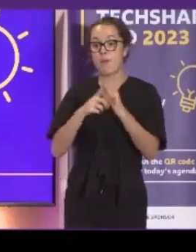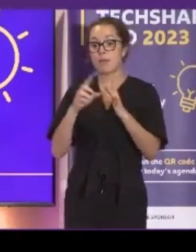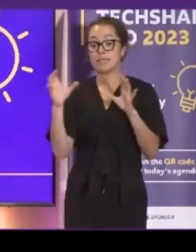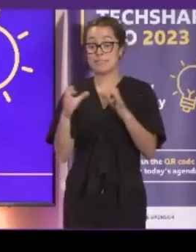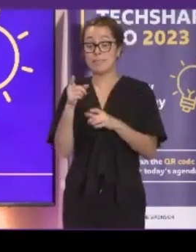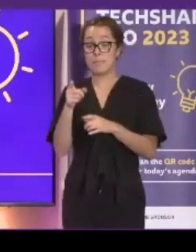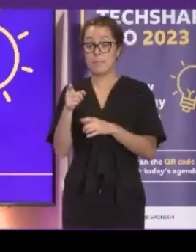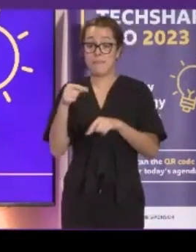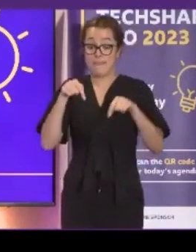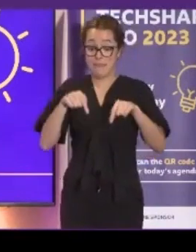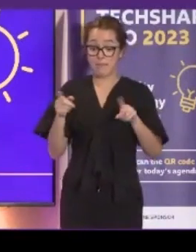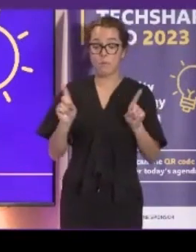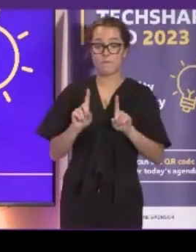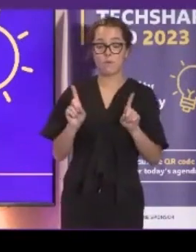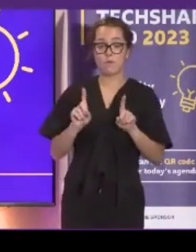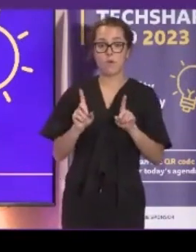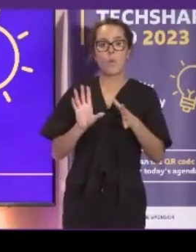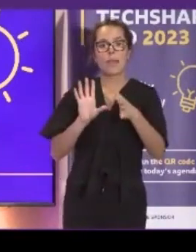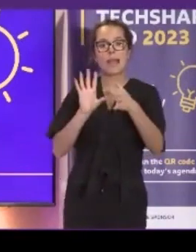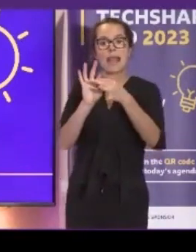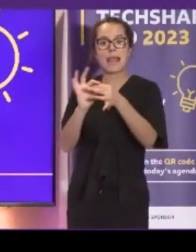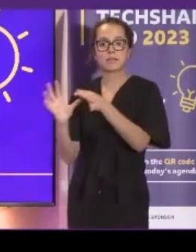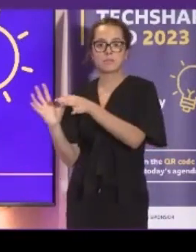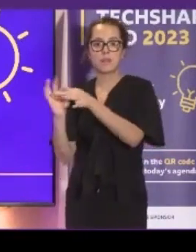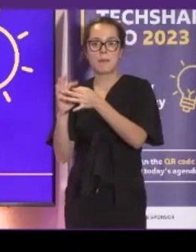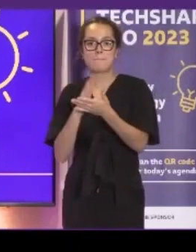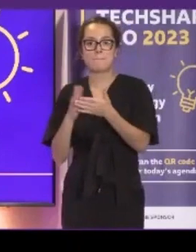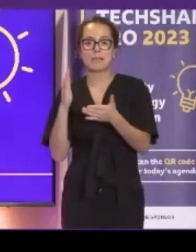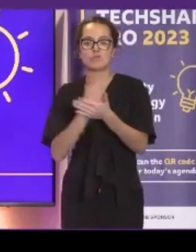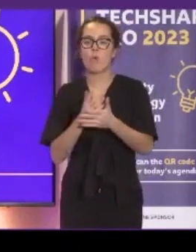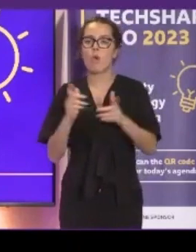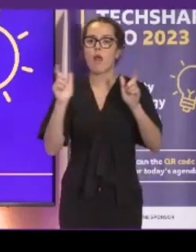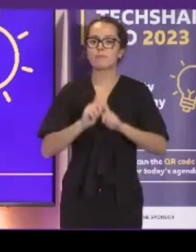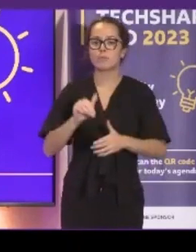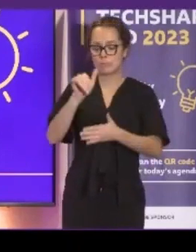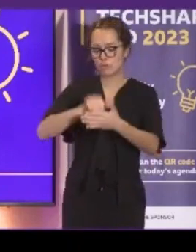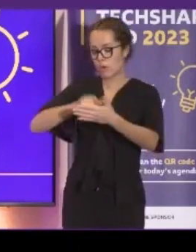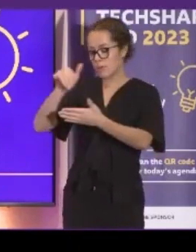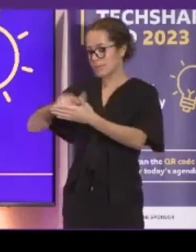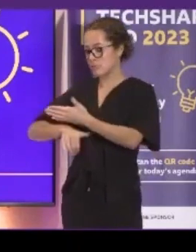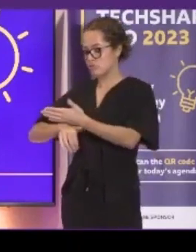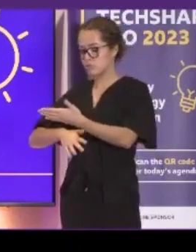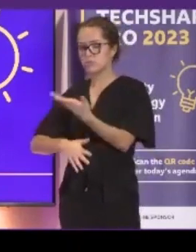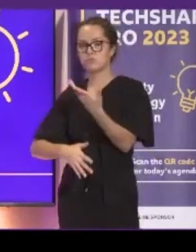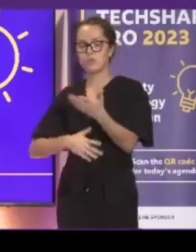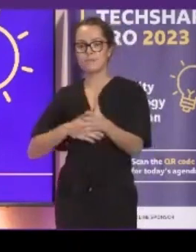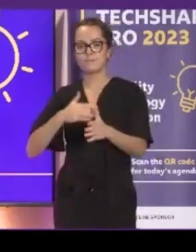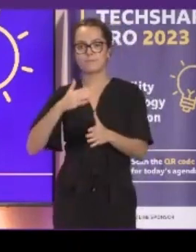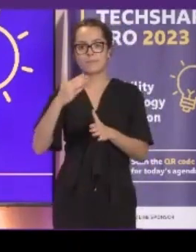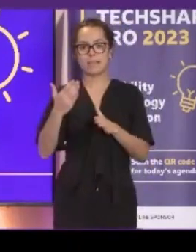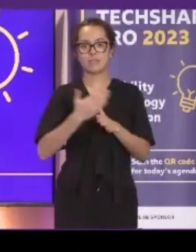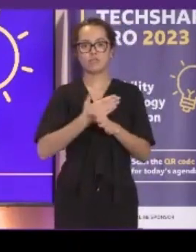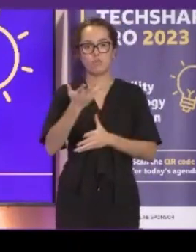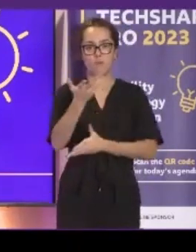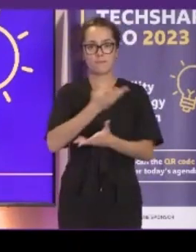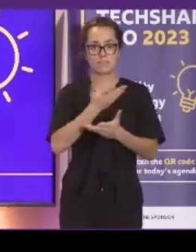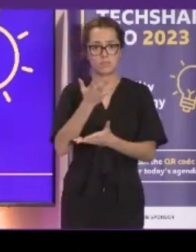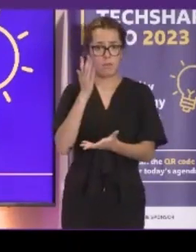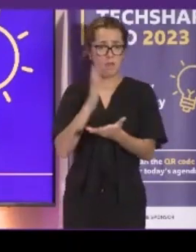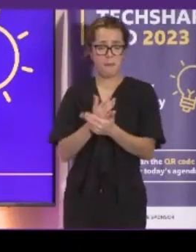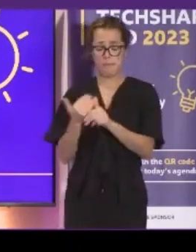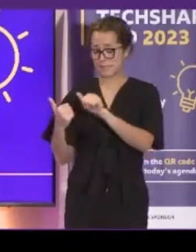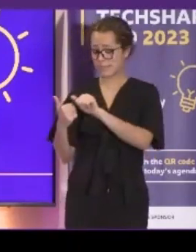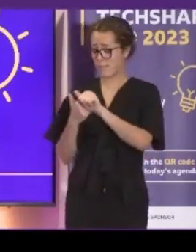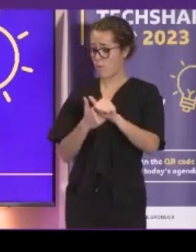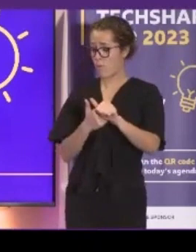we've connected them in to make sure that they feel comfortable with the right documentation to have those initial conversations. But there's a whole support network sat behind